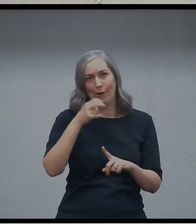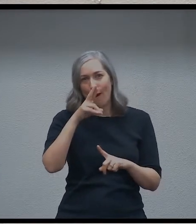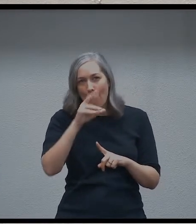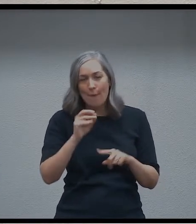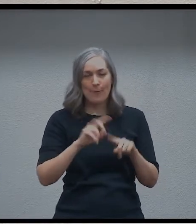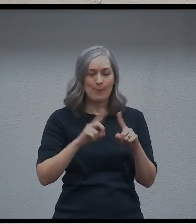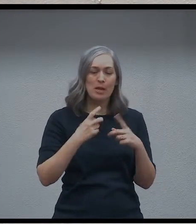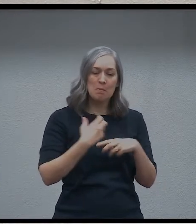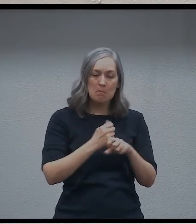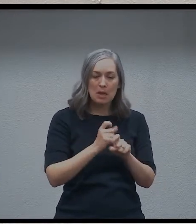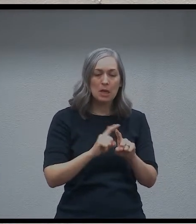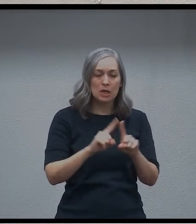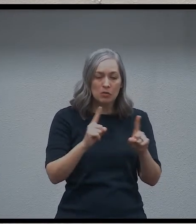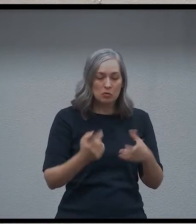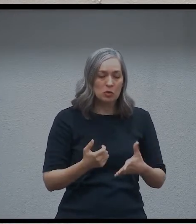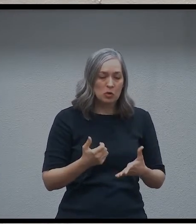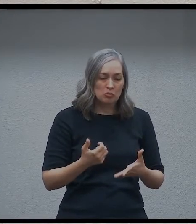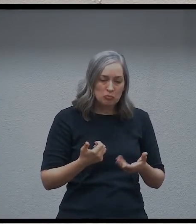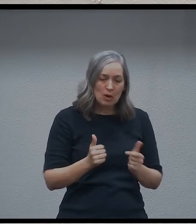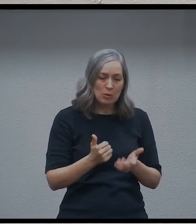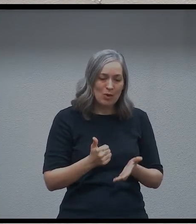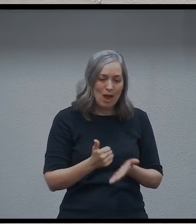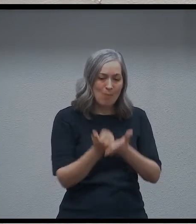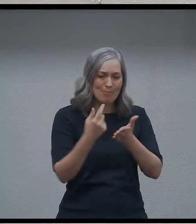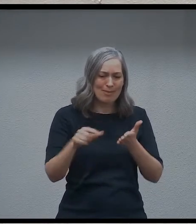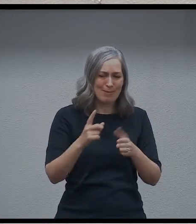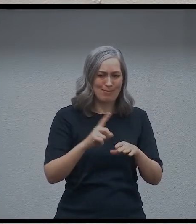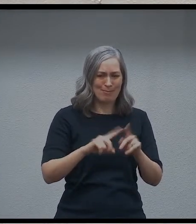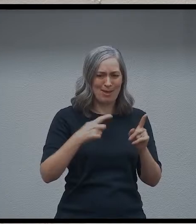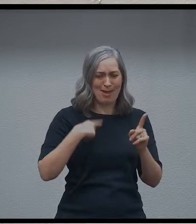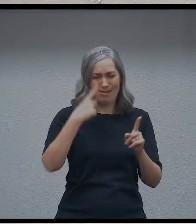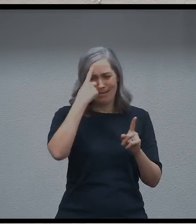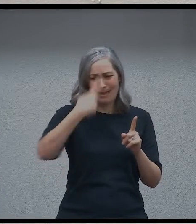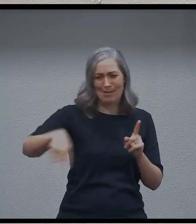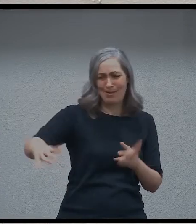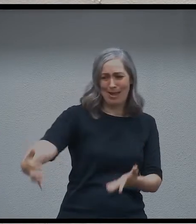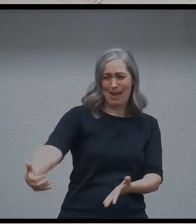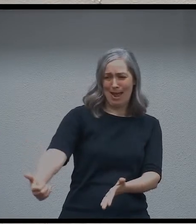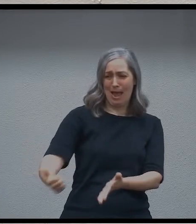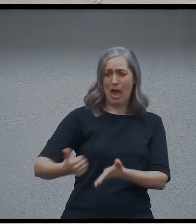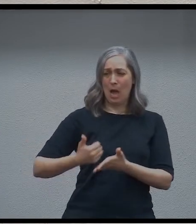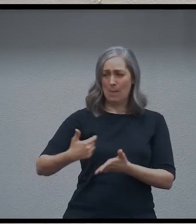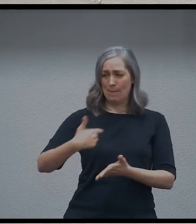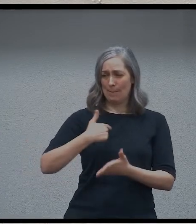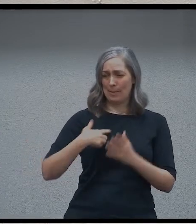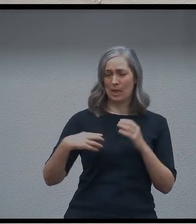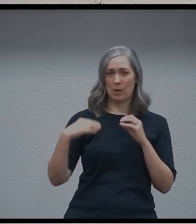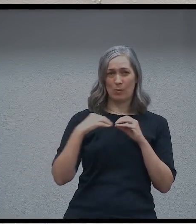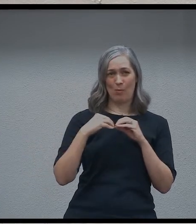of a difference where it's just like we're just trying to help them. I think they helped me more than I helped them.